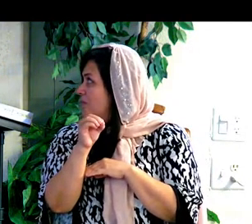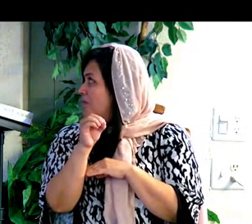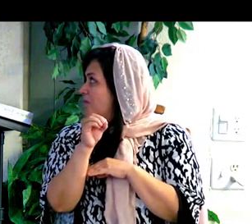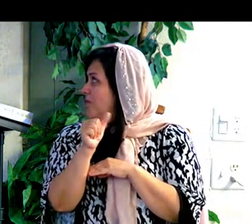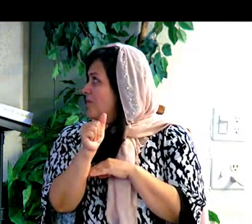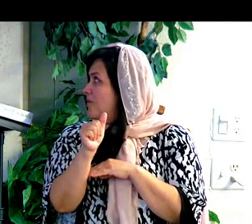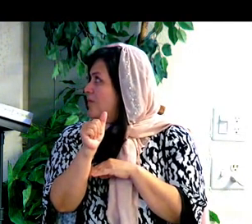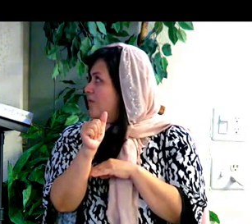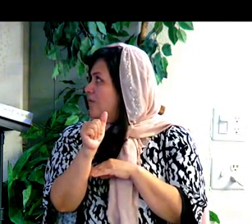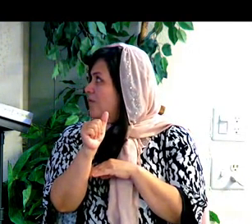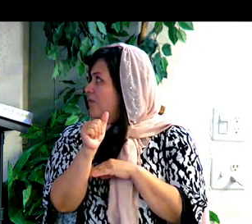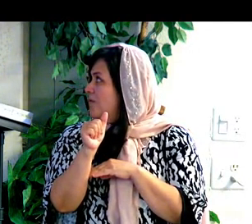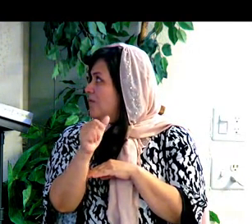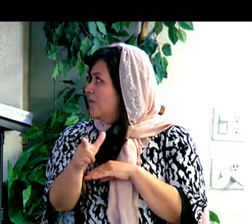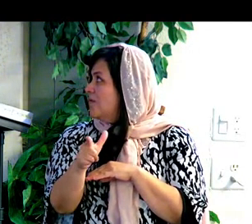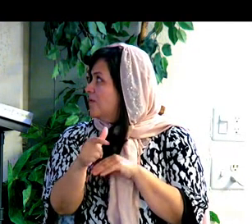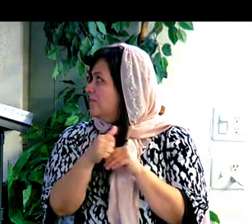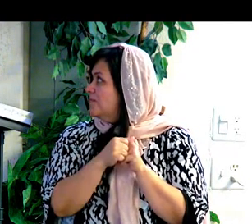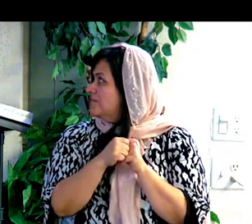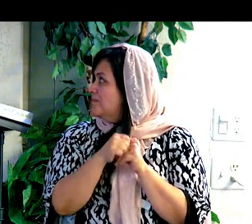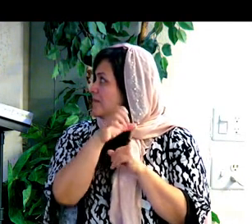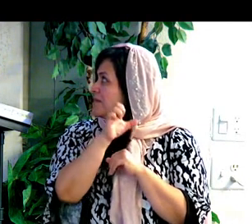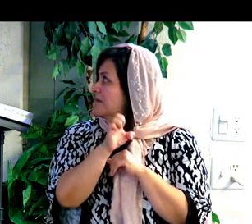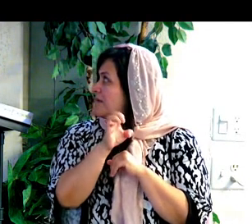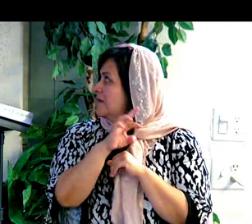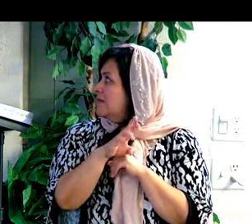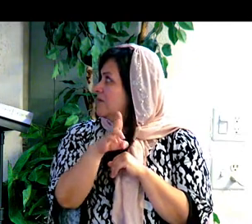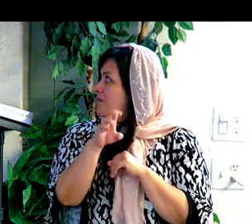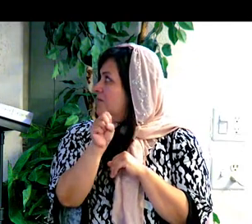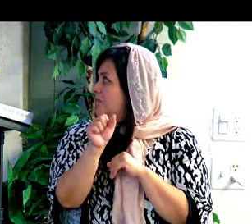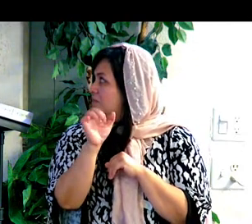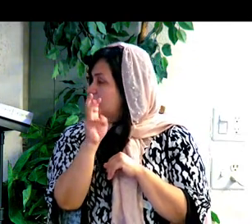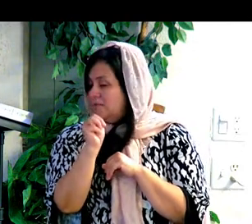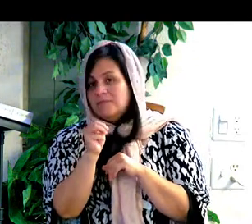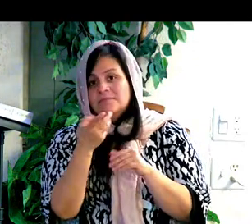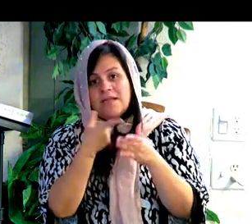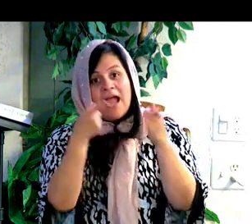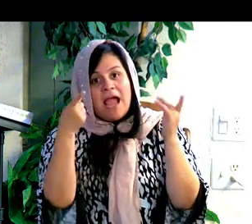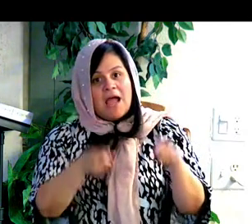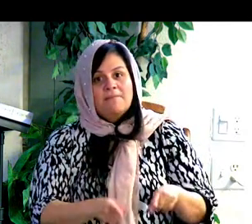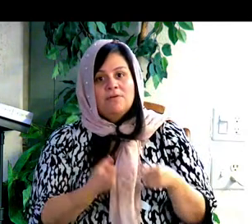El compromiso Erosin se supone que pasó durante Shavuot. Right.